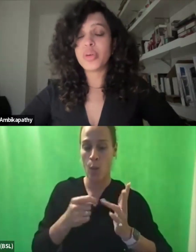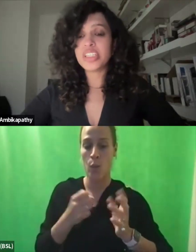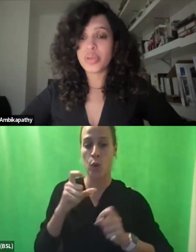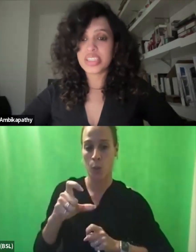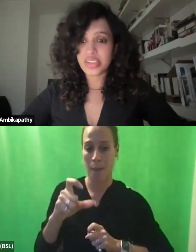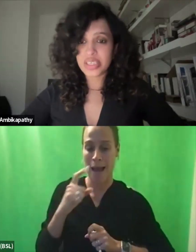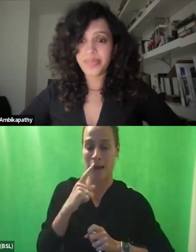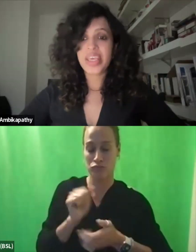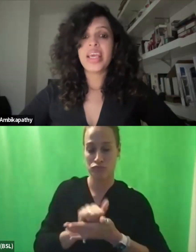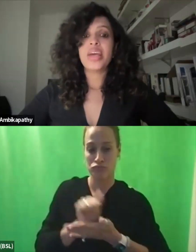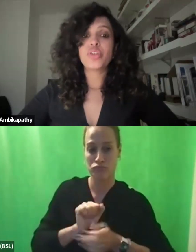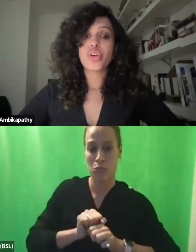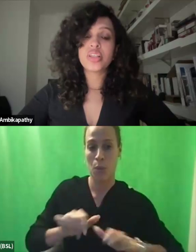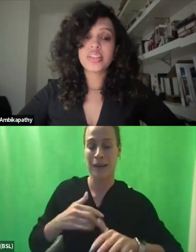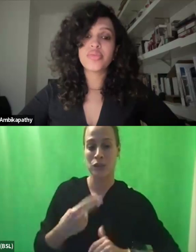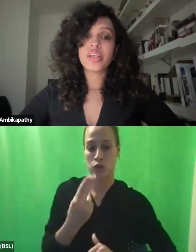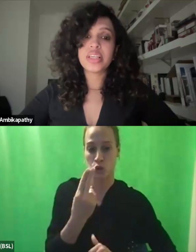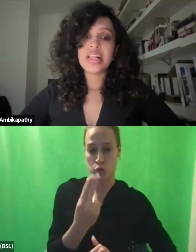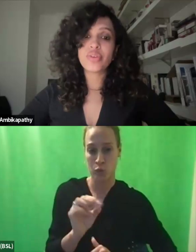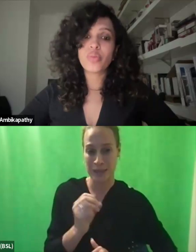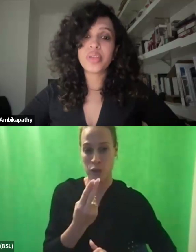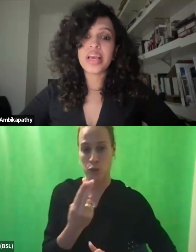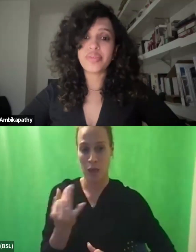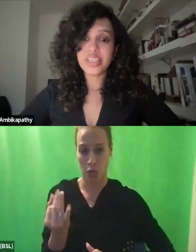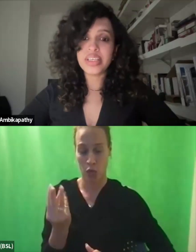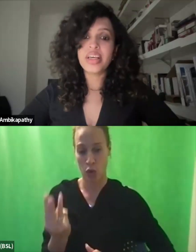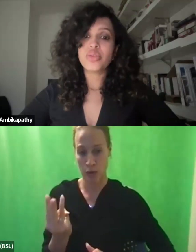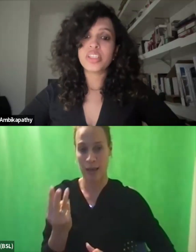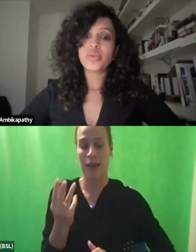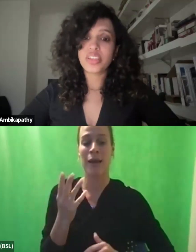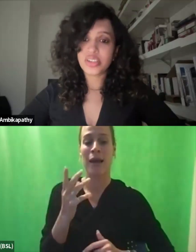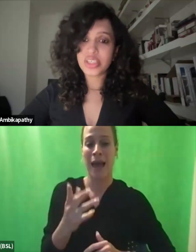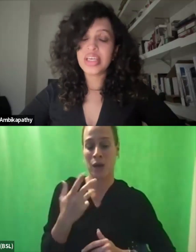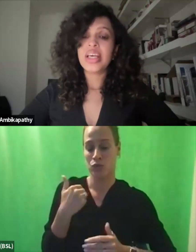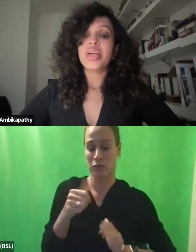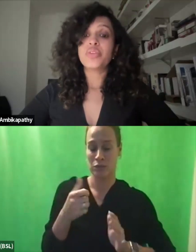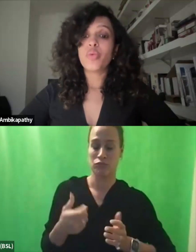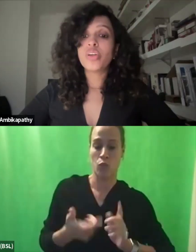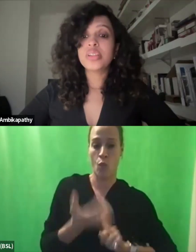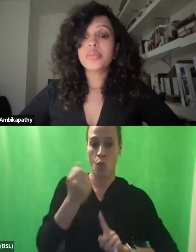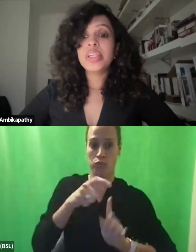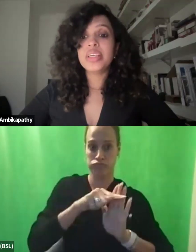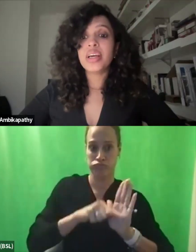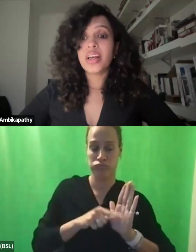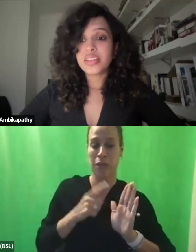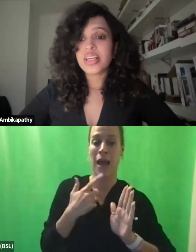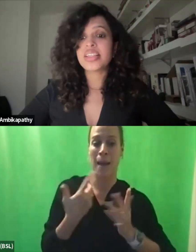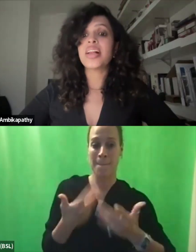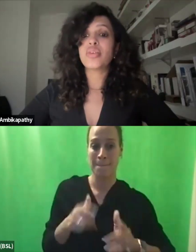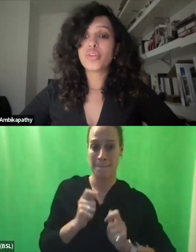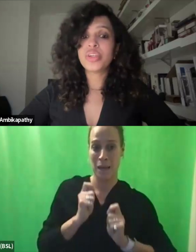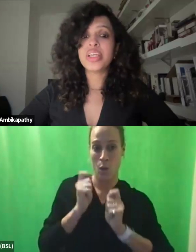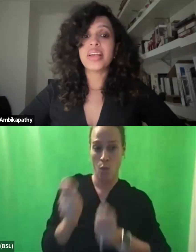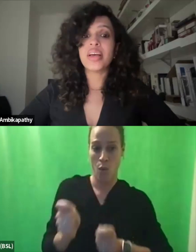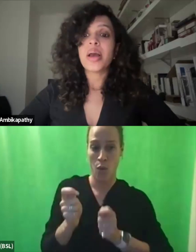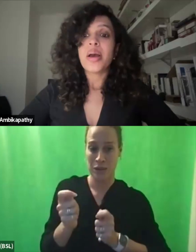in February 2023. It was shortlisted for the Adelphes Grand Prix Afrique 2023. It was awarded the Prix